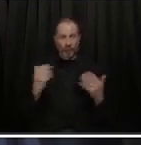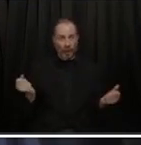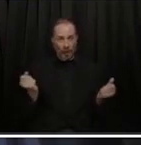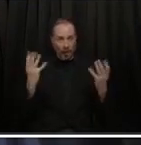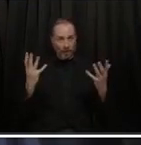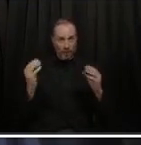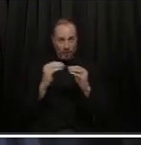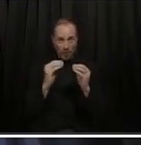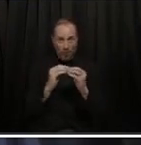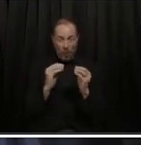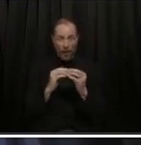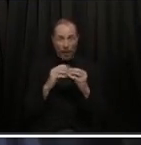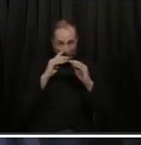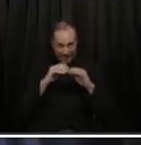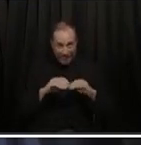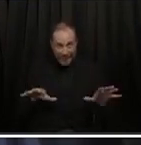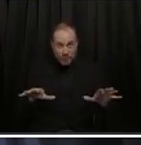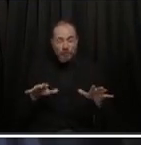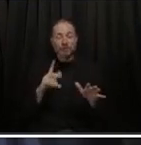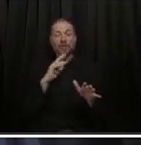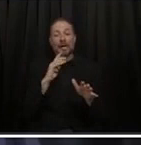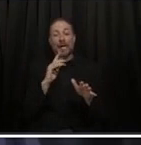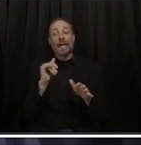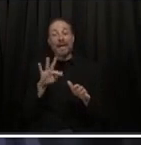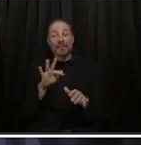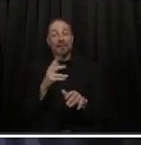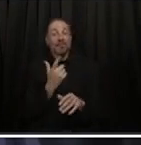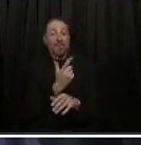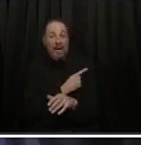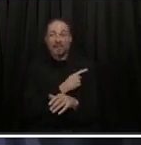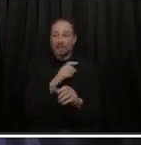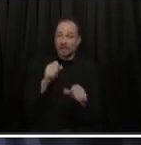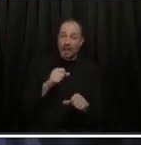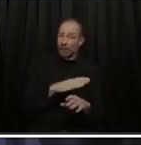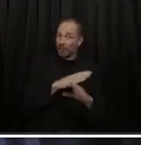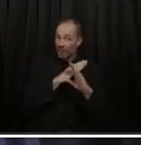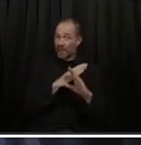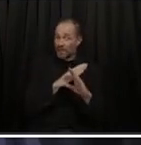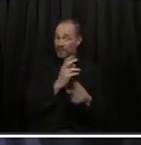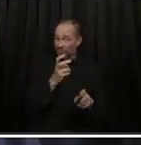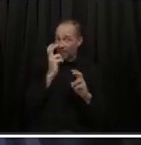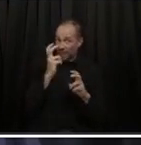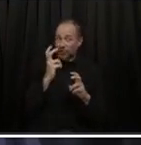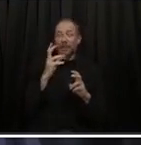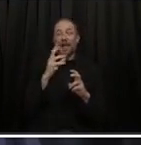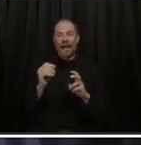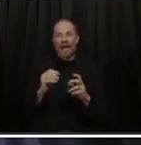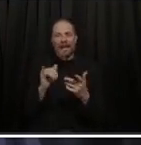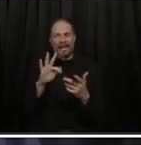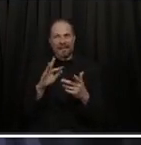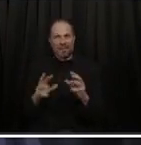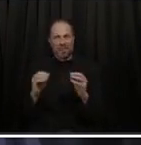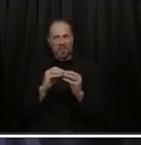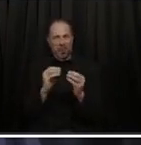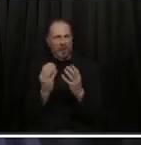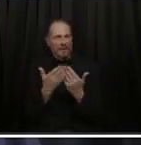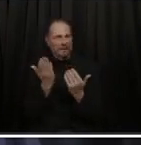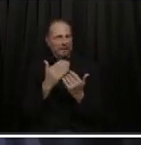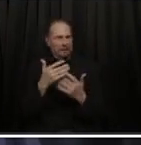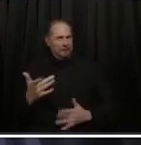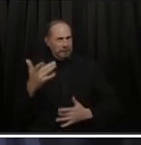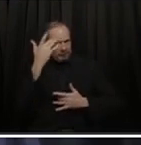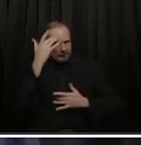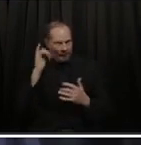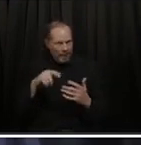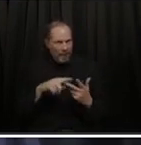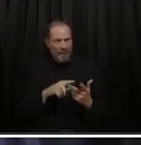more contagious is it? How well do vaccines hold up? And how does it impact your health? How virulent is it? And it won't be long before